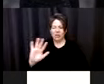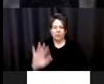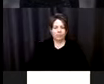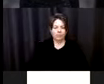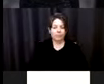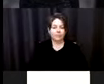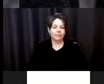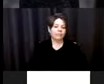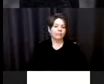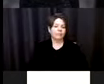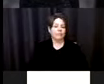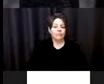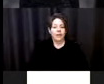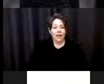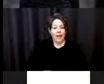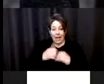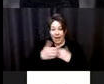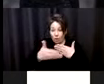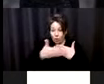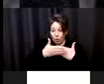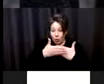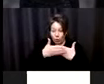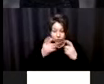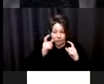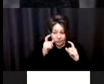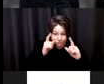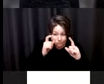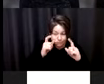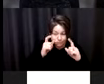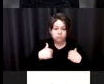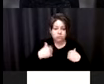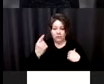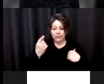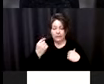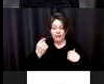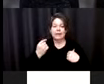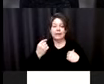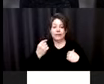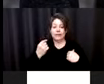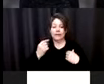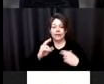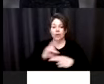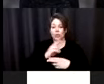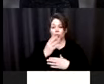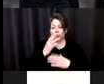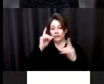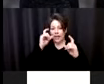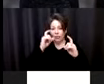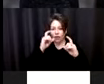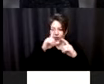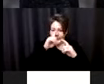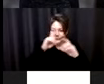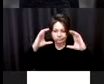In order to get really close to everything, I used the camera handheld, so I had to be